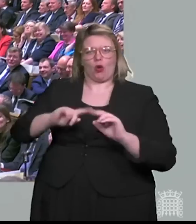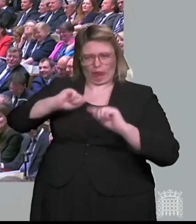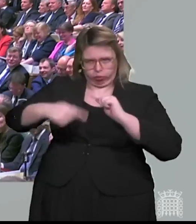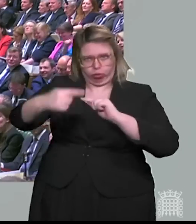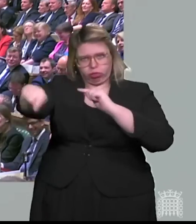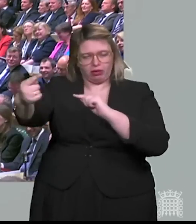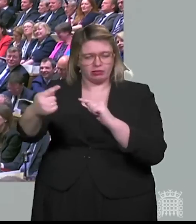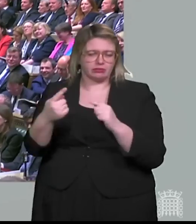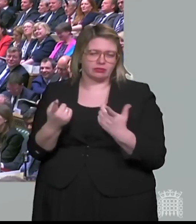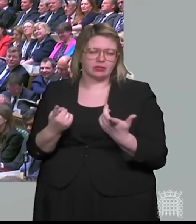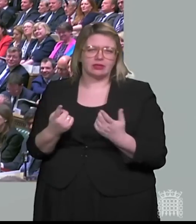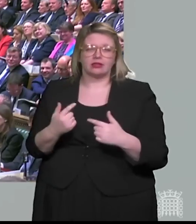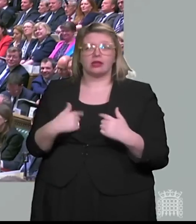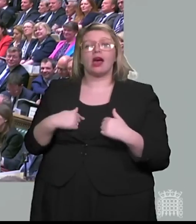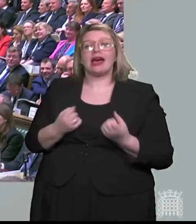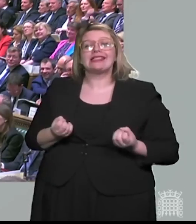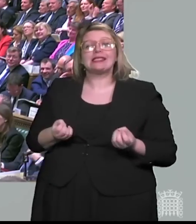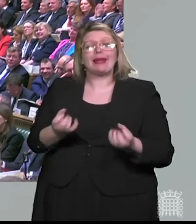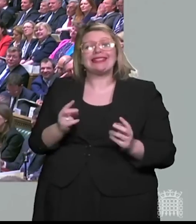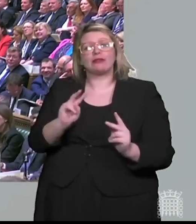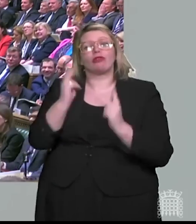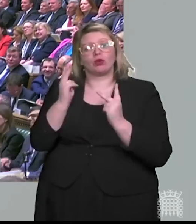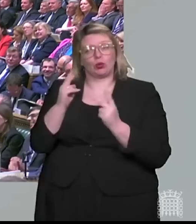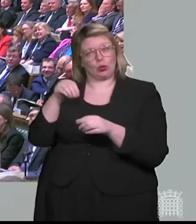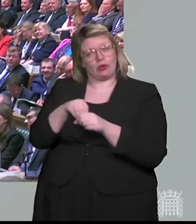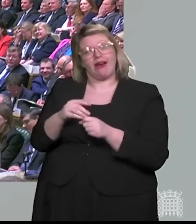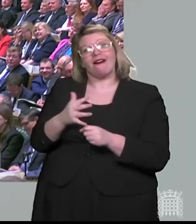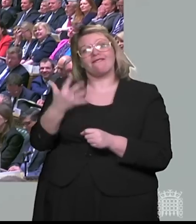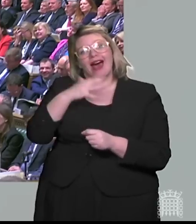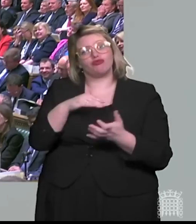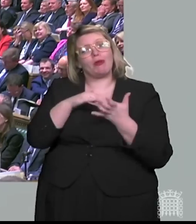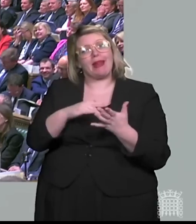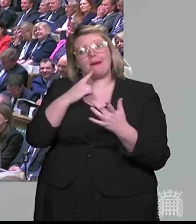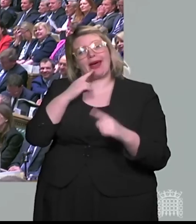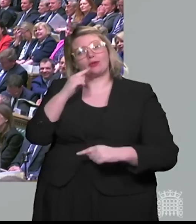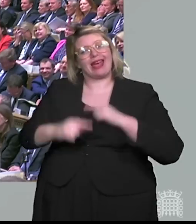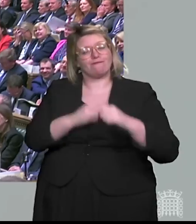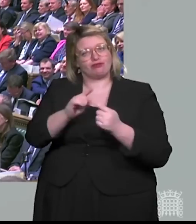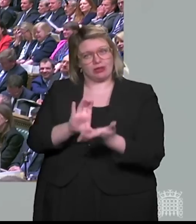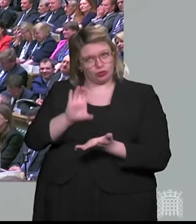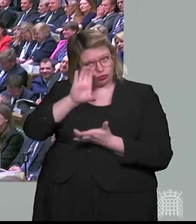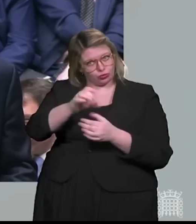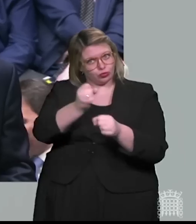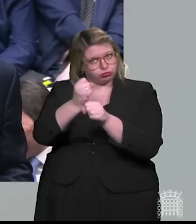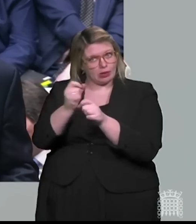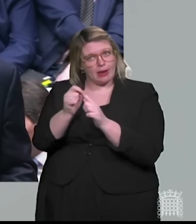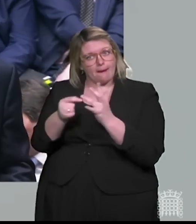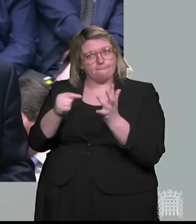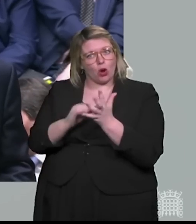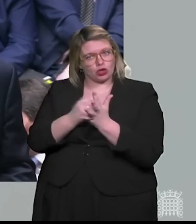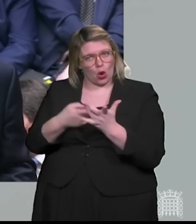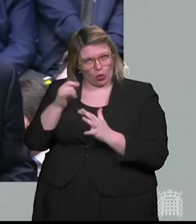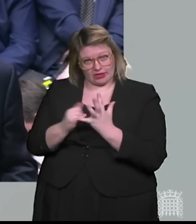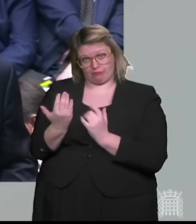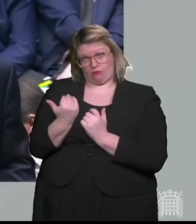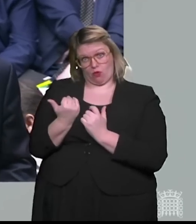The spending review allocated £500 million every year to the Potholes Fund, but today I have